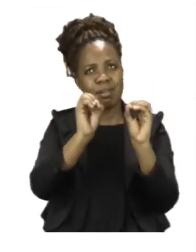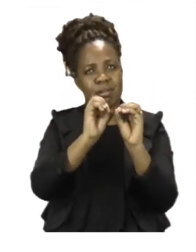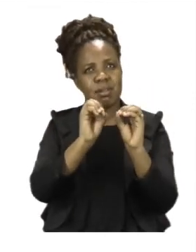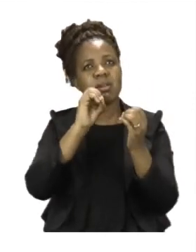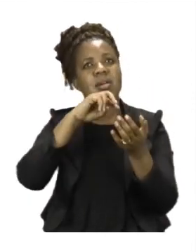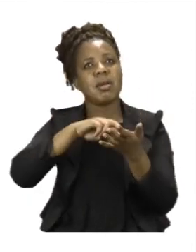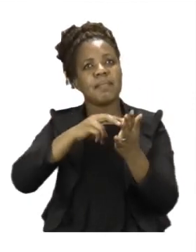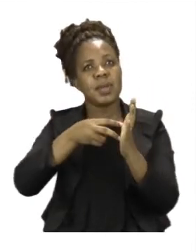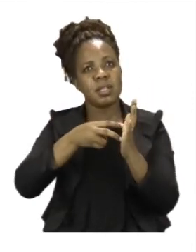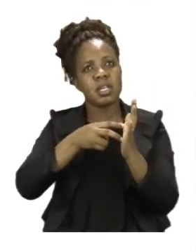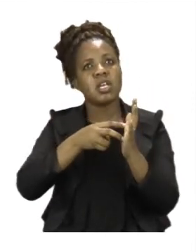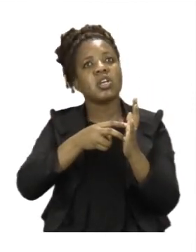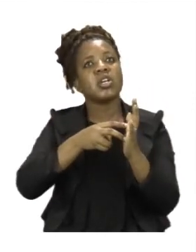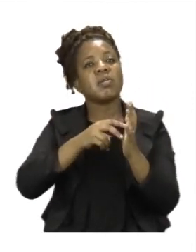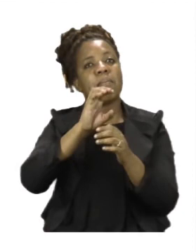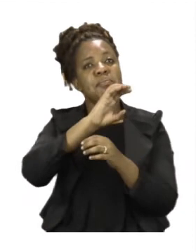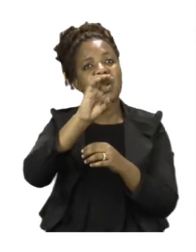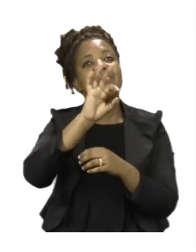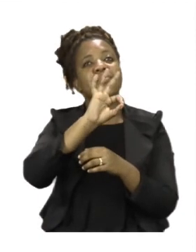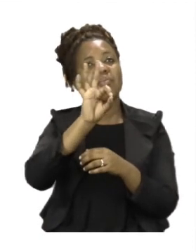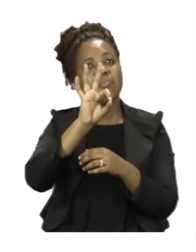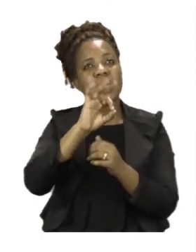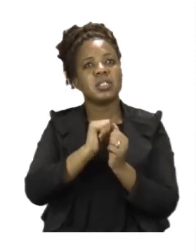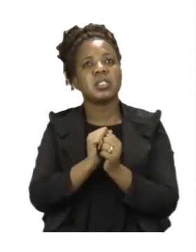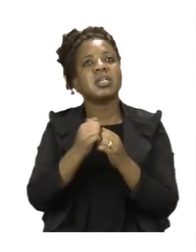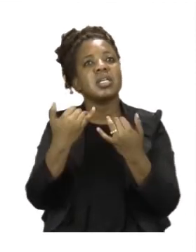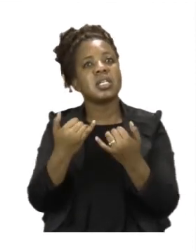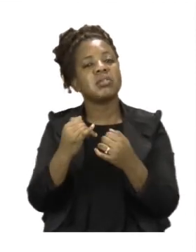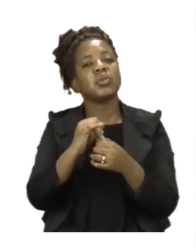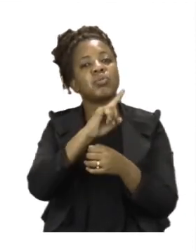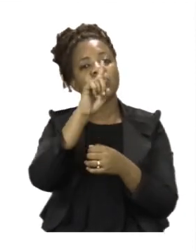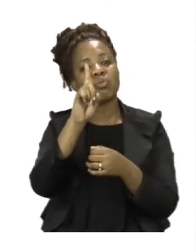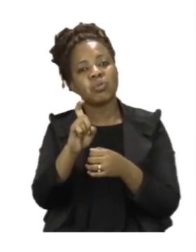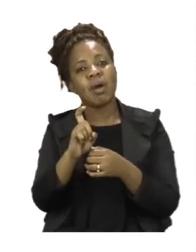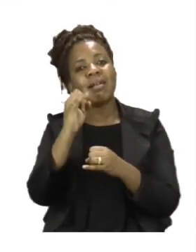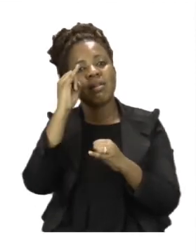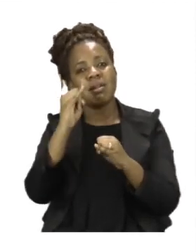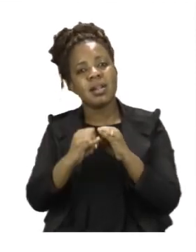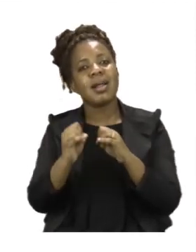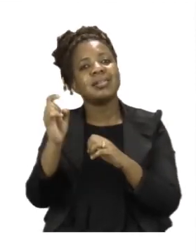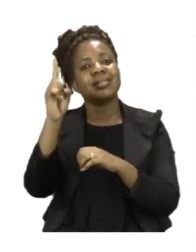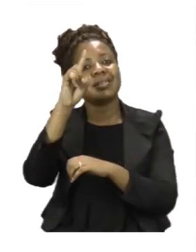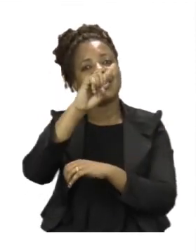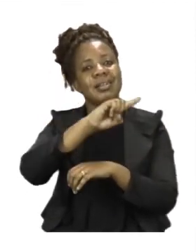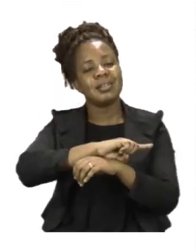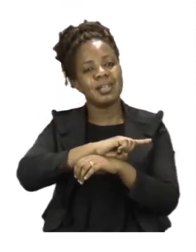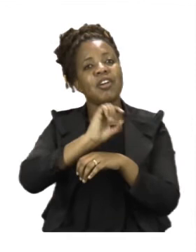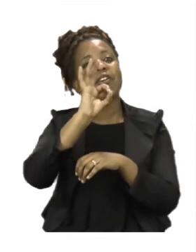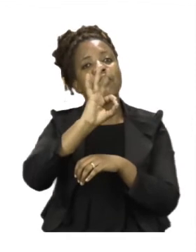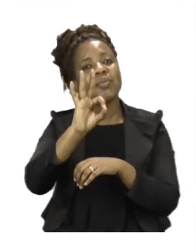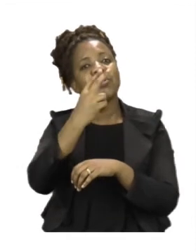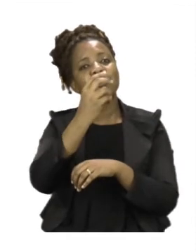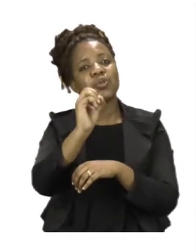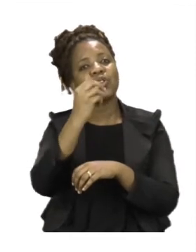of March. And it's saying what was the last day. In this case, the last